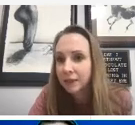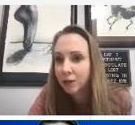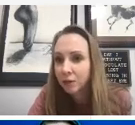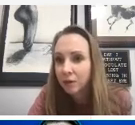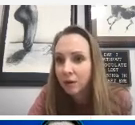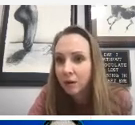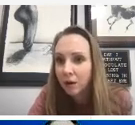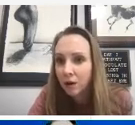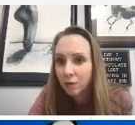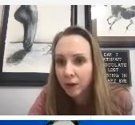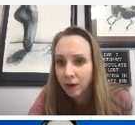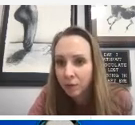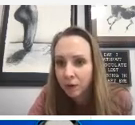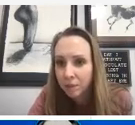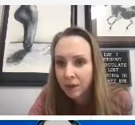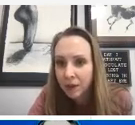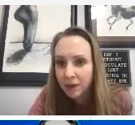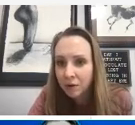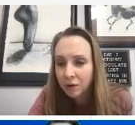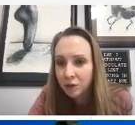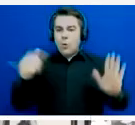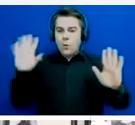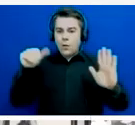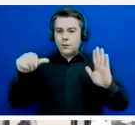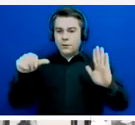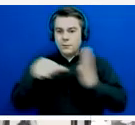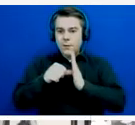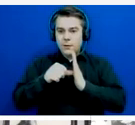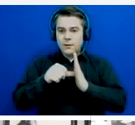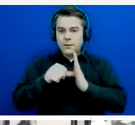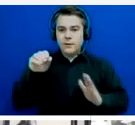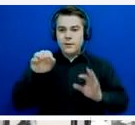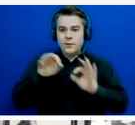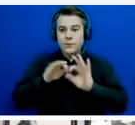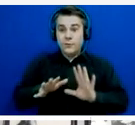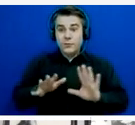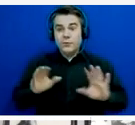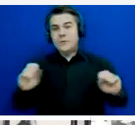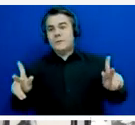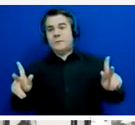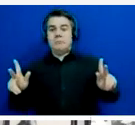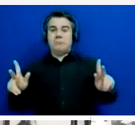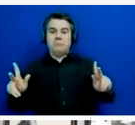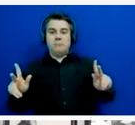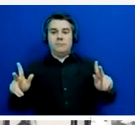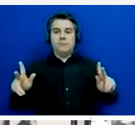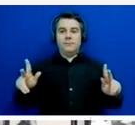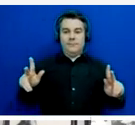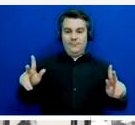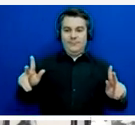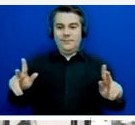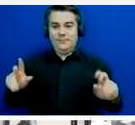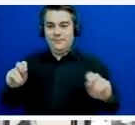Yes. Spotlight. Okay, we're gonna pin our interpreter. There we go. Okay, and now we're